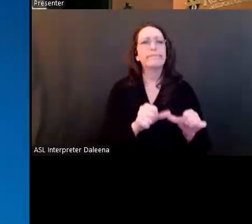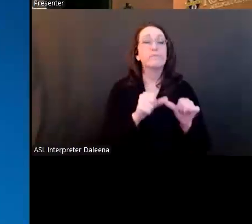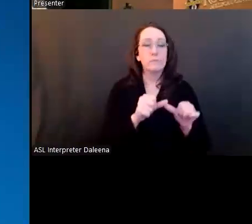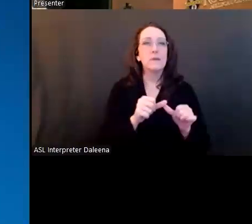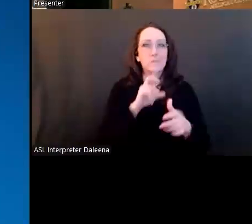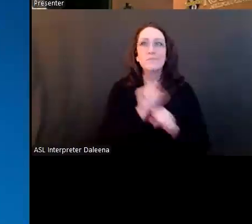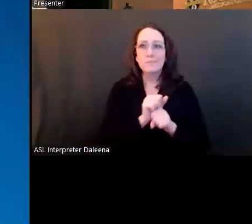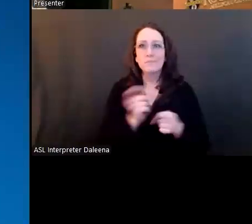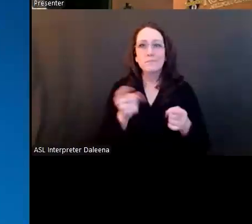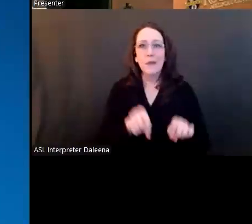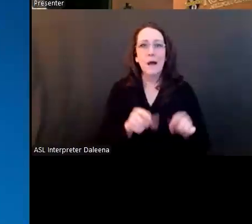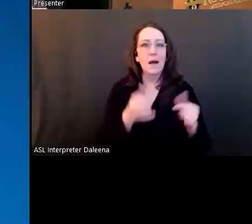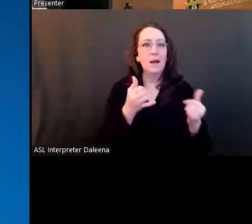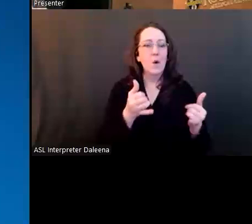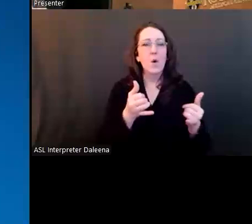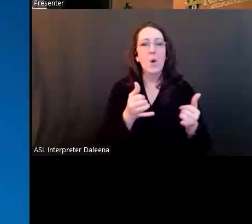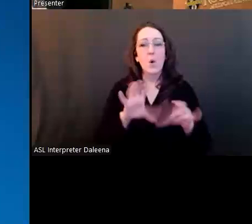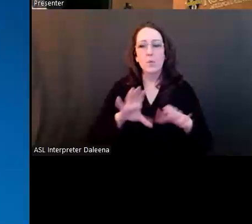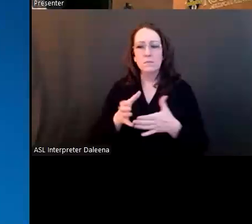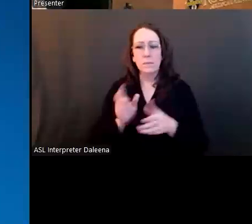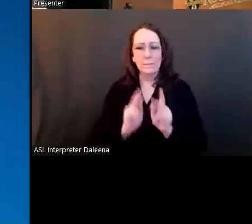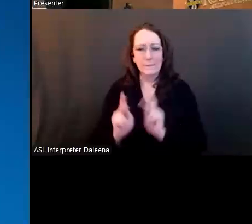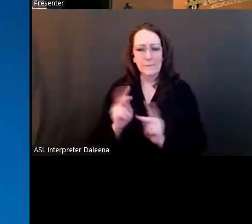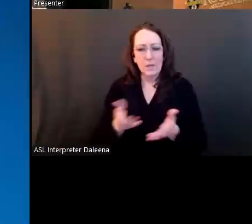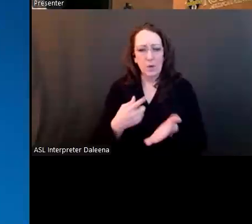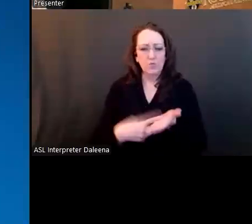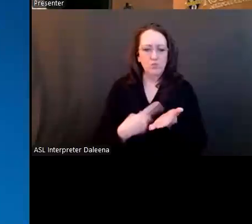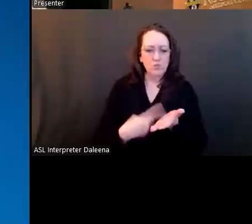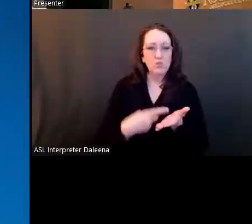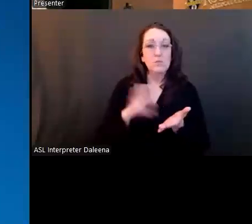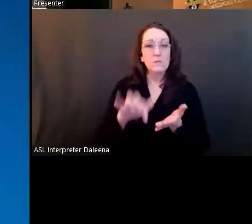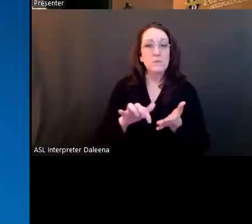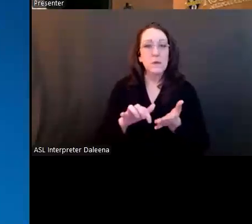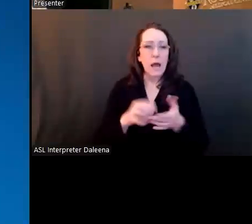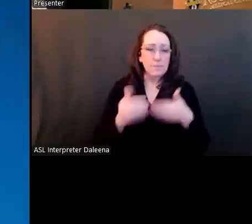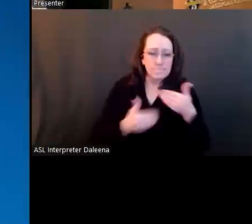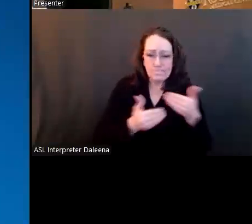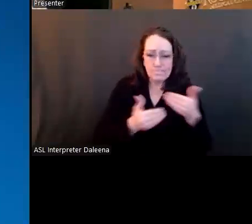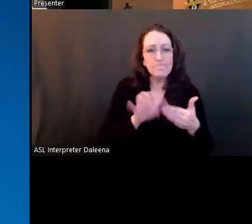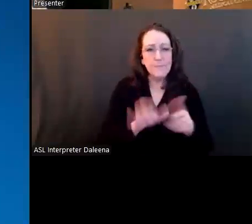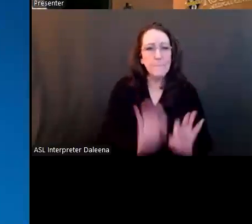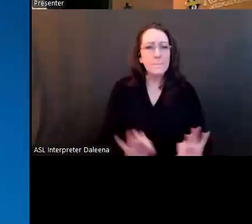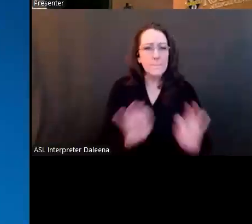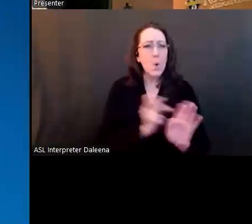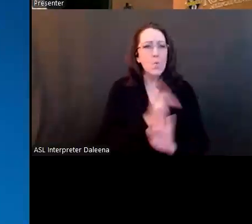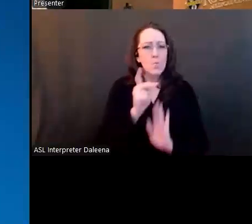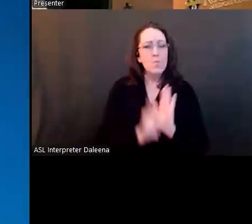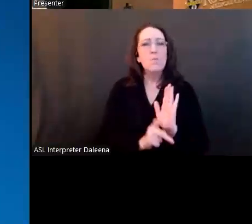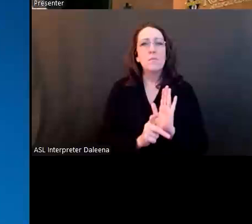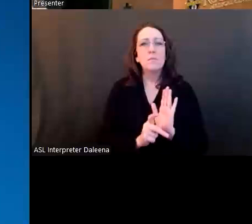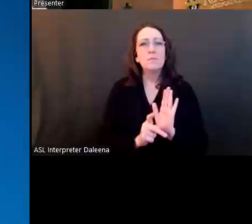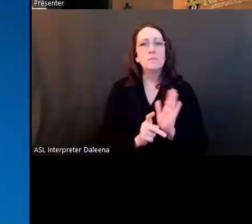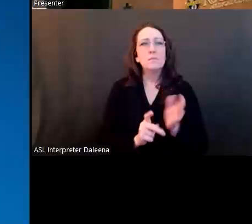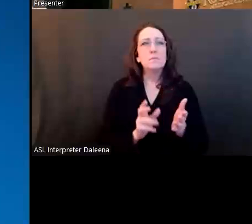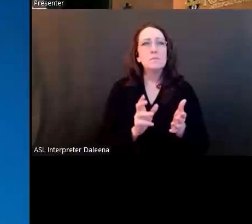it. And this group of individuals here that will talk about it and help generate this important program, I think you will find